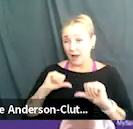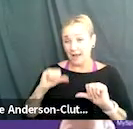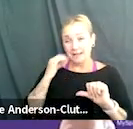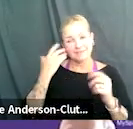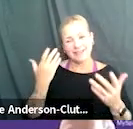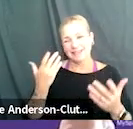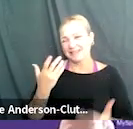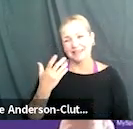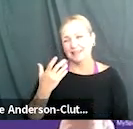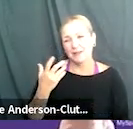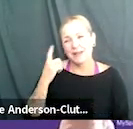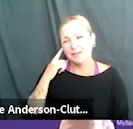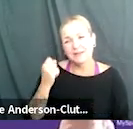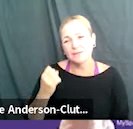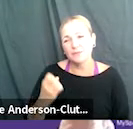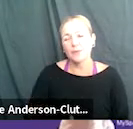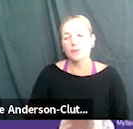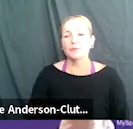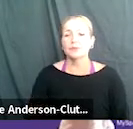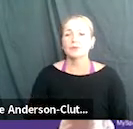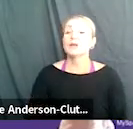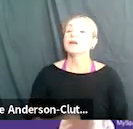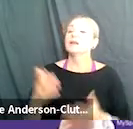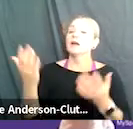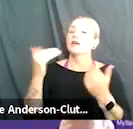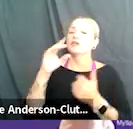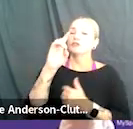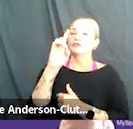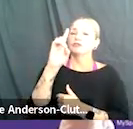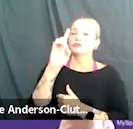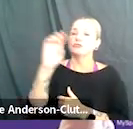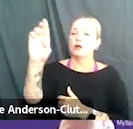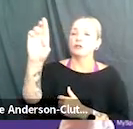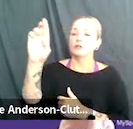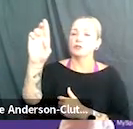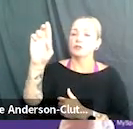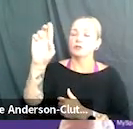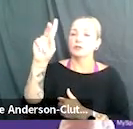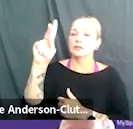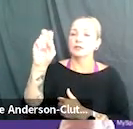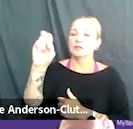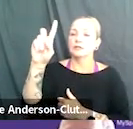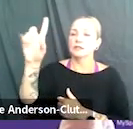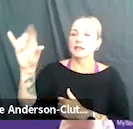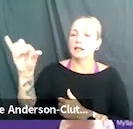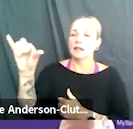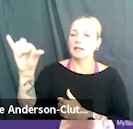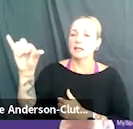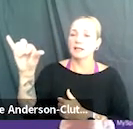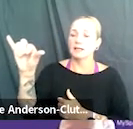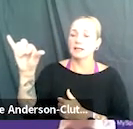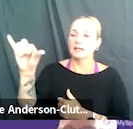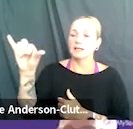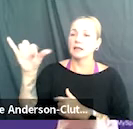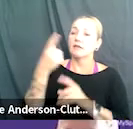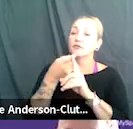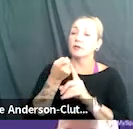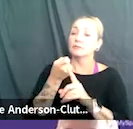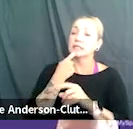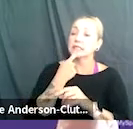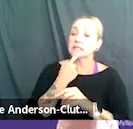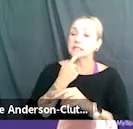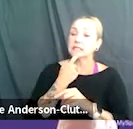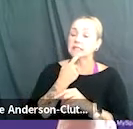Yeah. Dr. Kelly, all the way from Kingston. How are you, first of all? And also, if you want to unmute yourself.